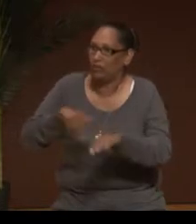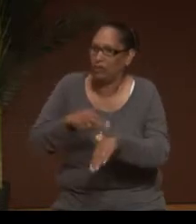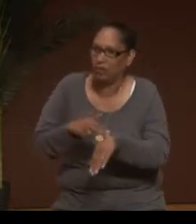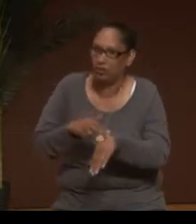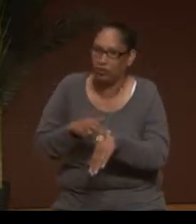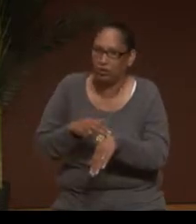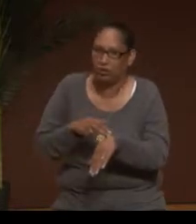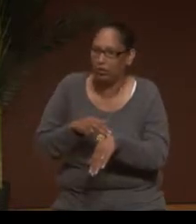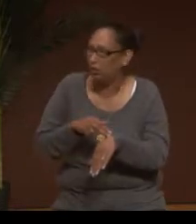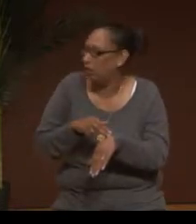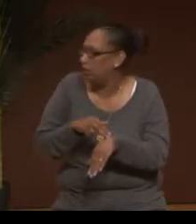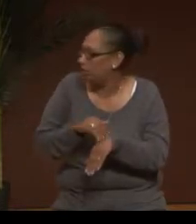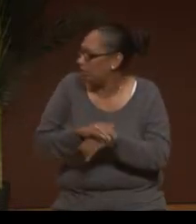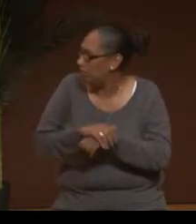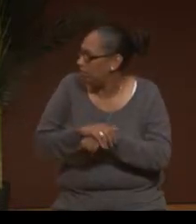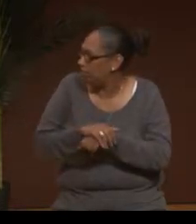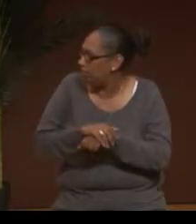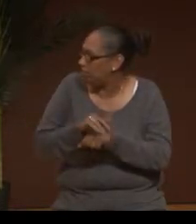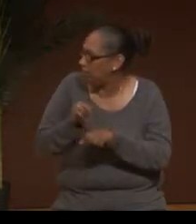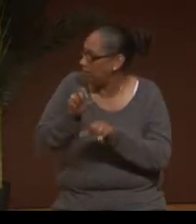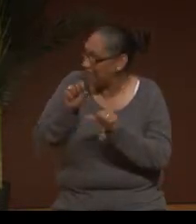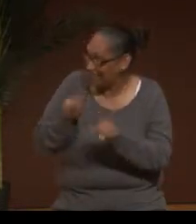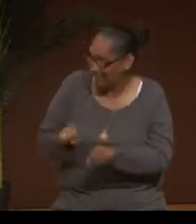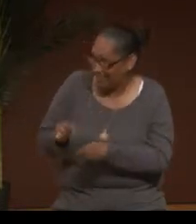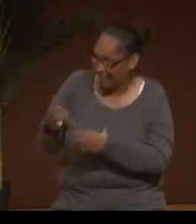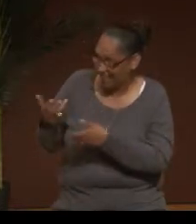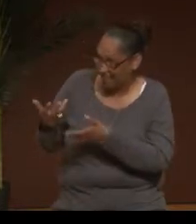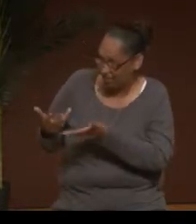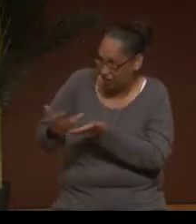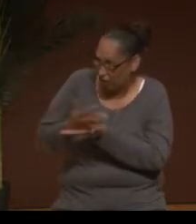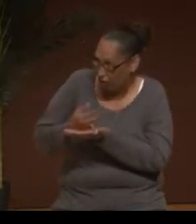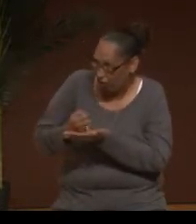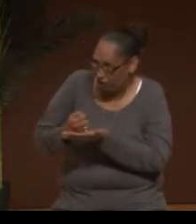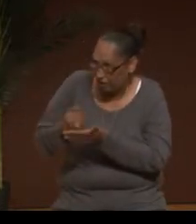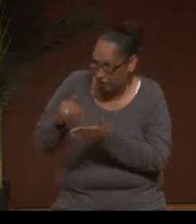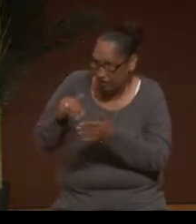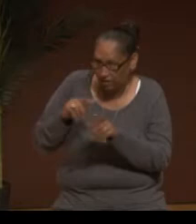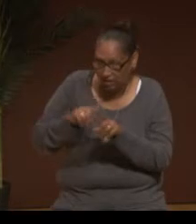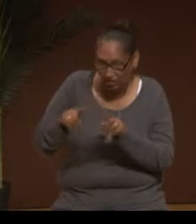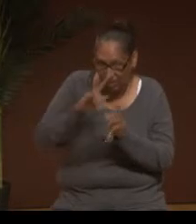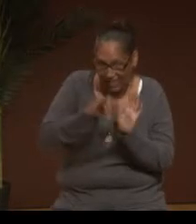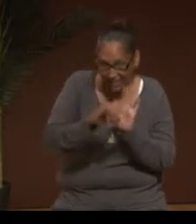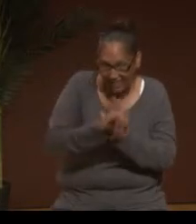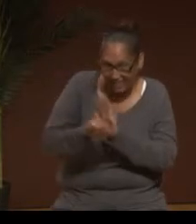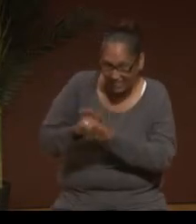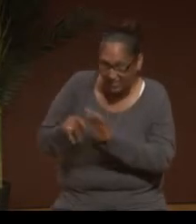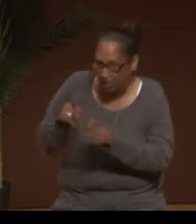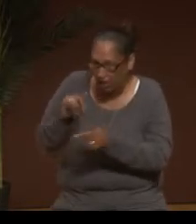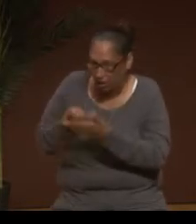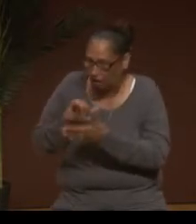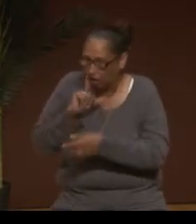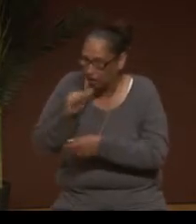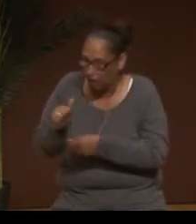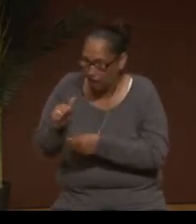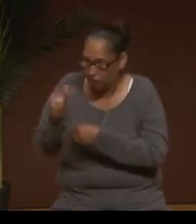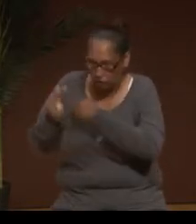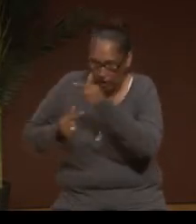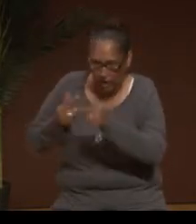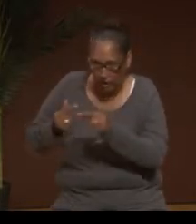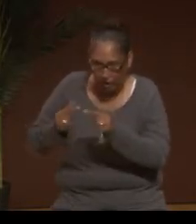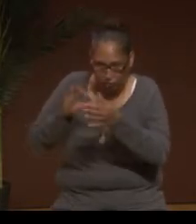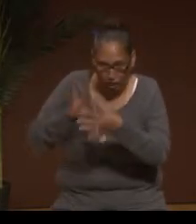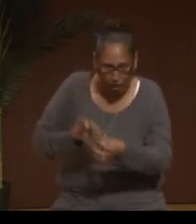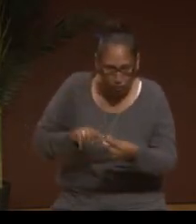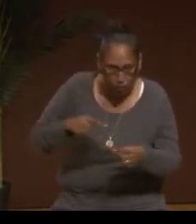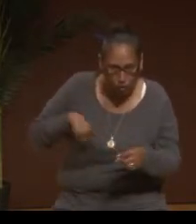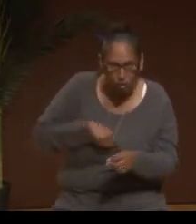in other ways as well, and can inherit aspects of our identities from those who are not genetically related to us.